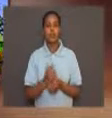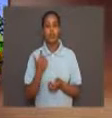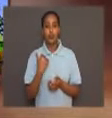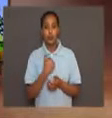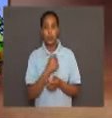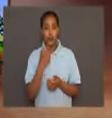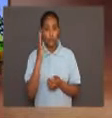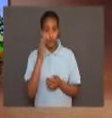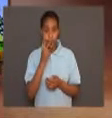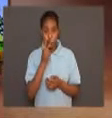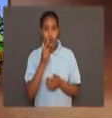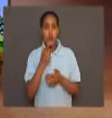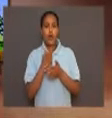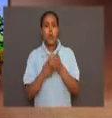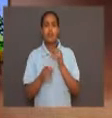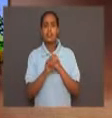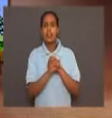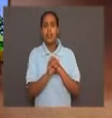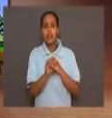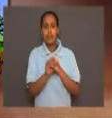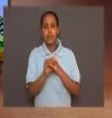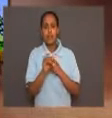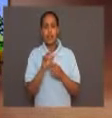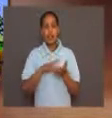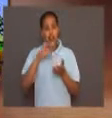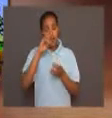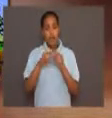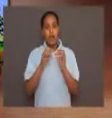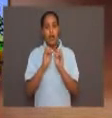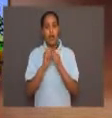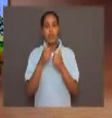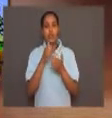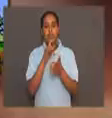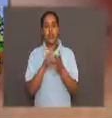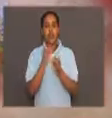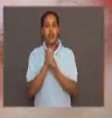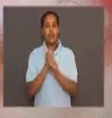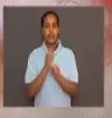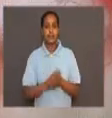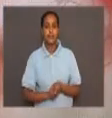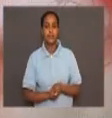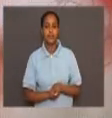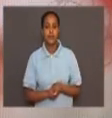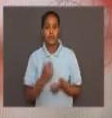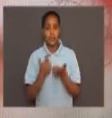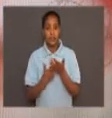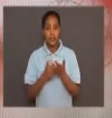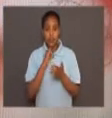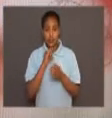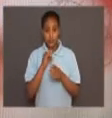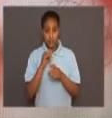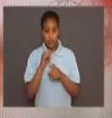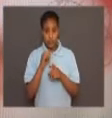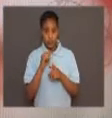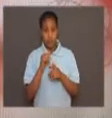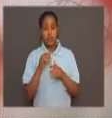will show what it looks like and learn about how it works. This is going to